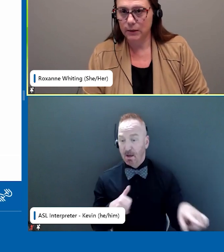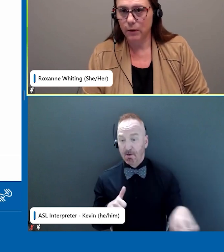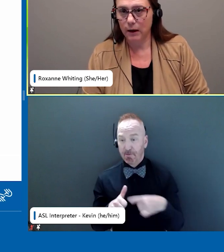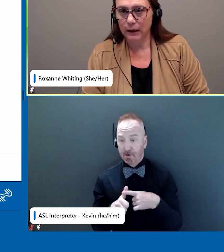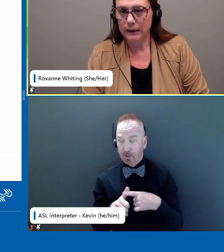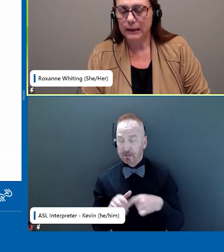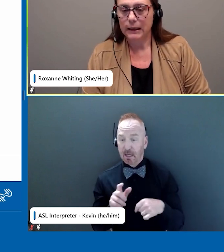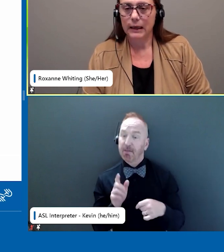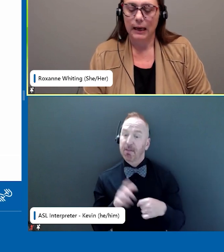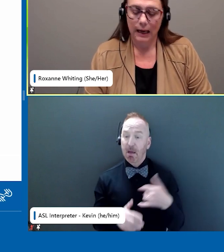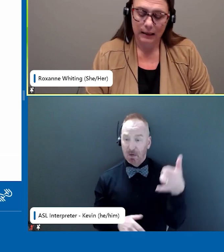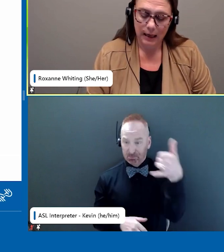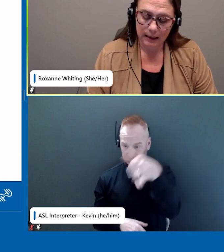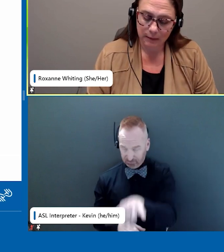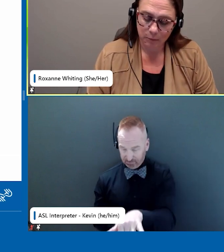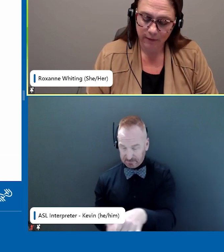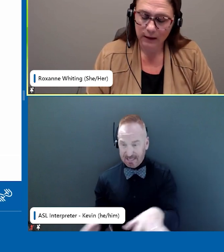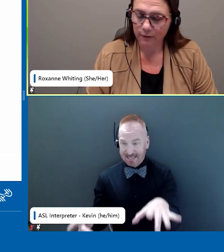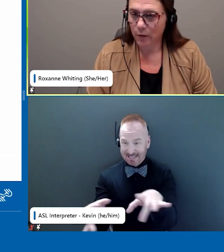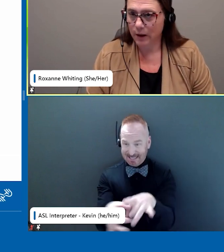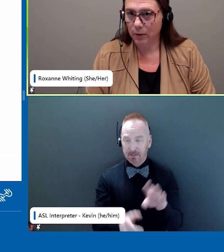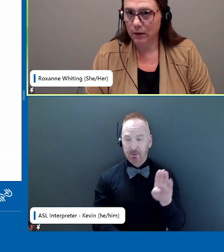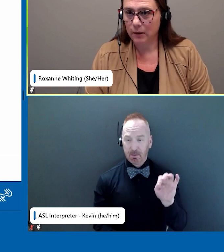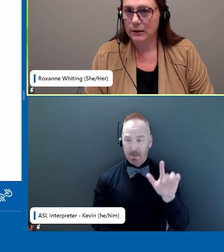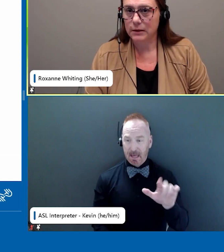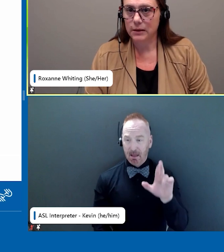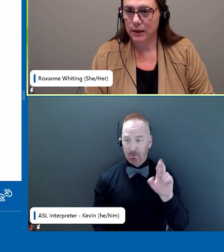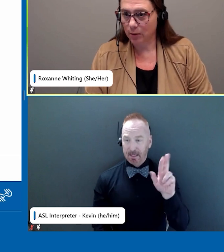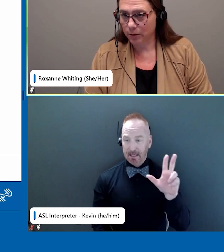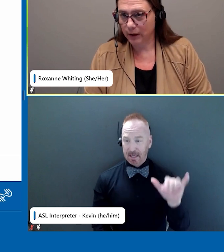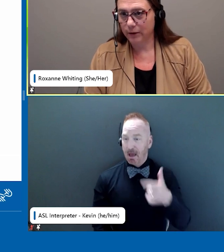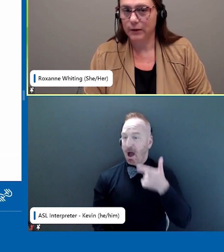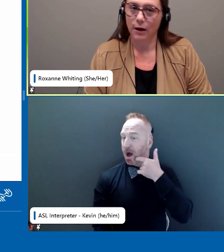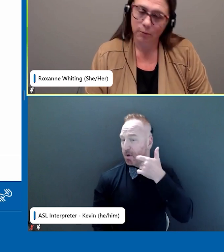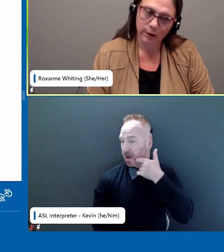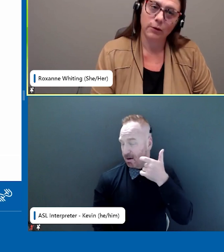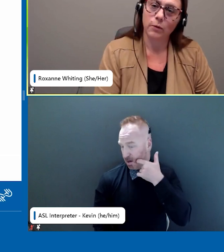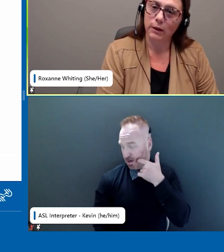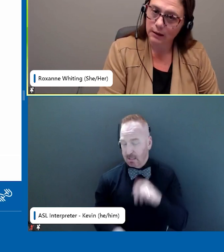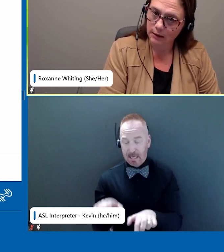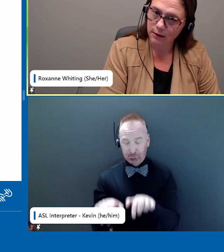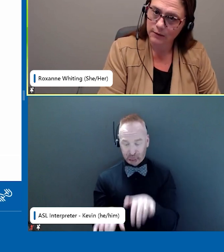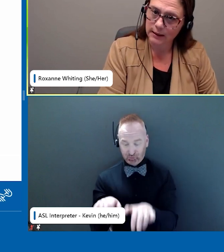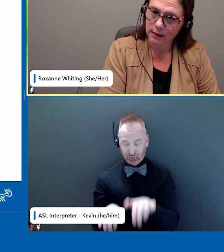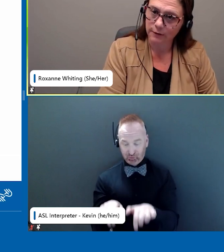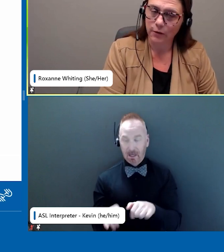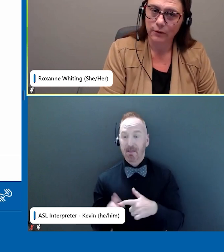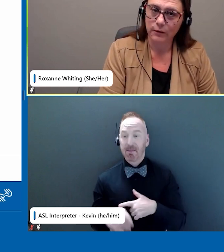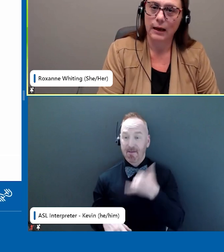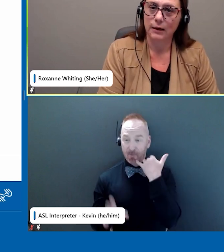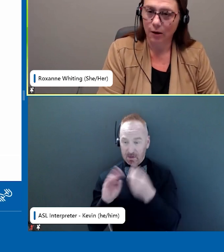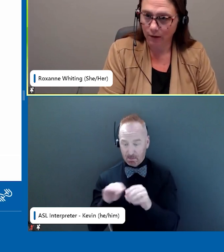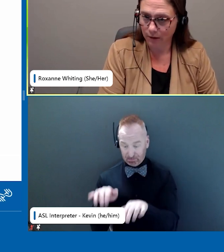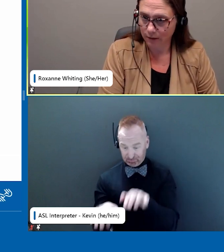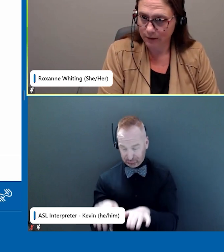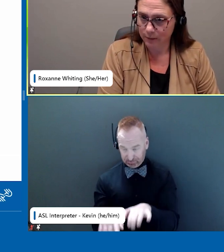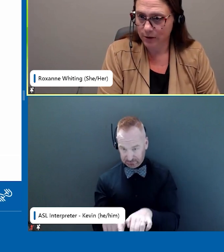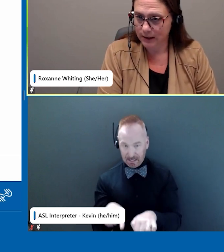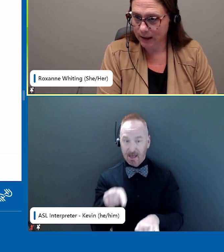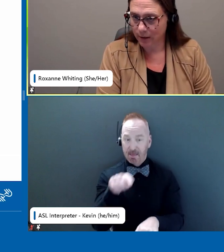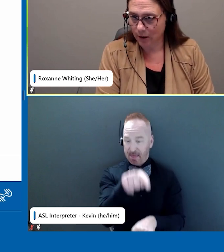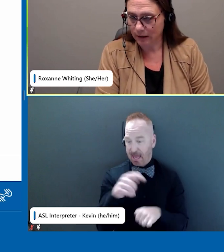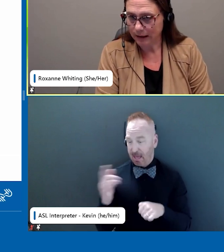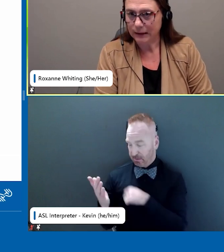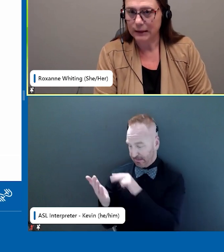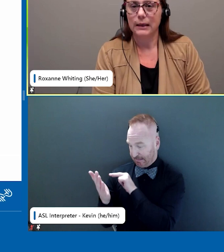the TTY and then provide the phone number to the operator, and the operator would use the telephone and call the